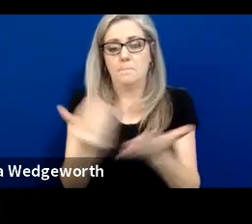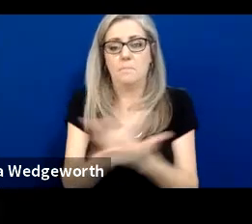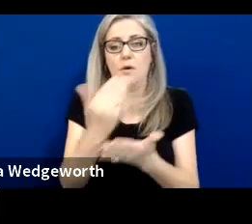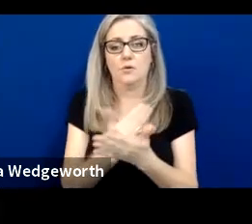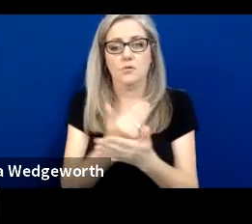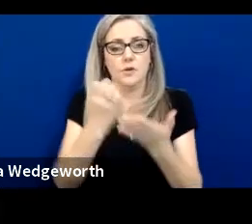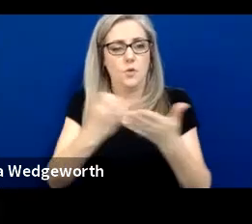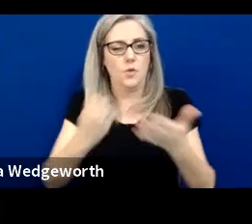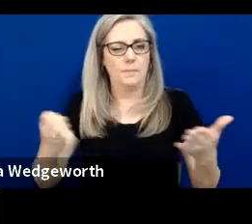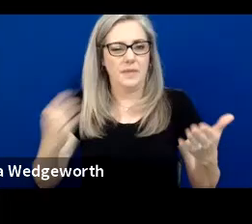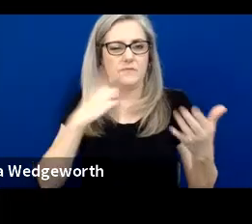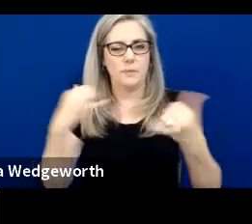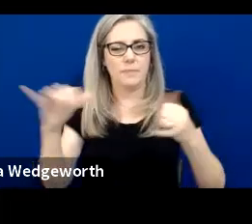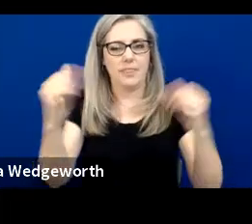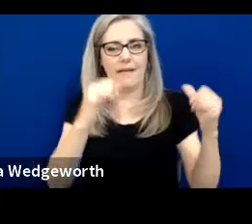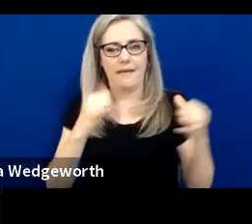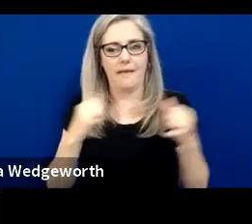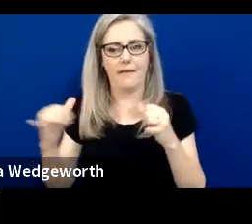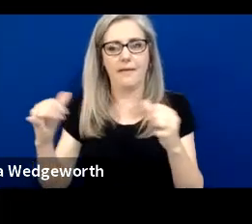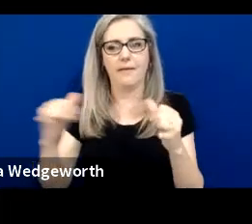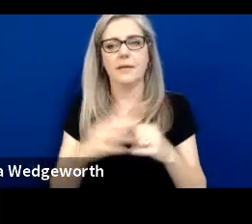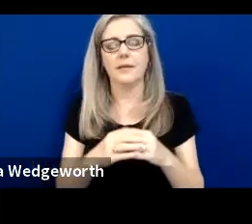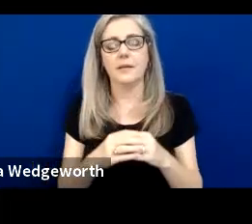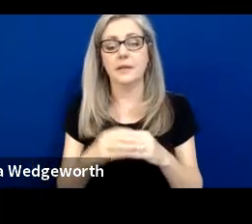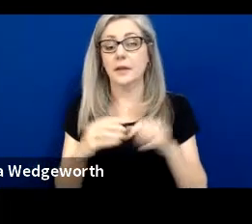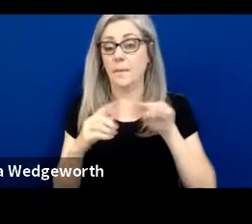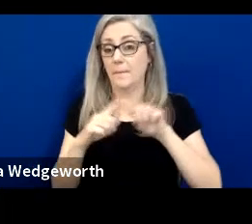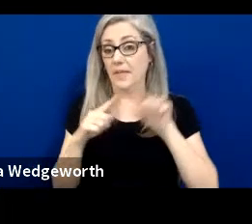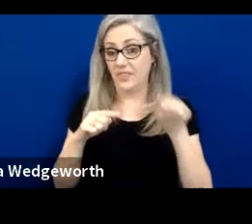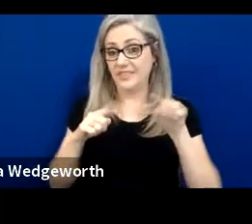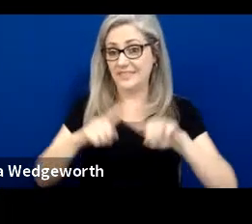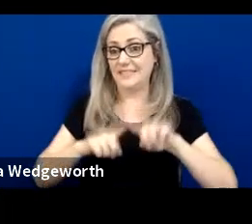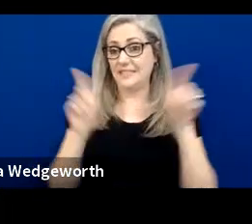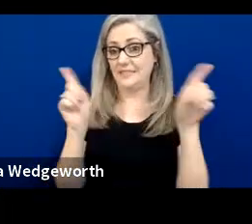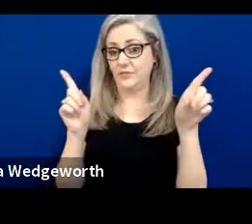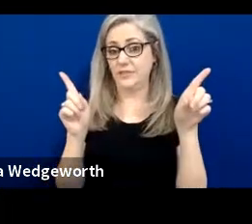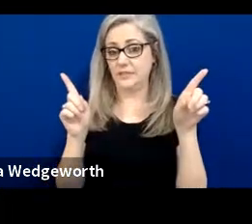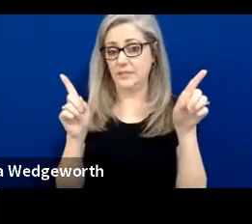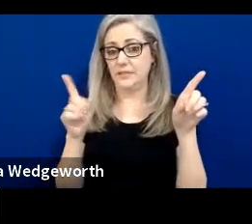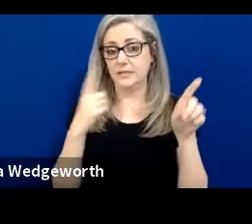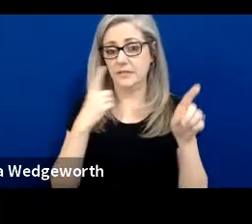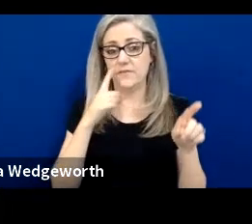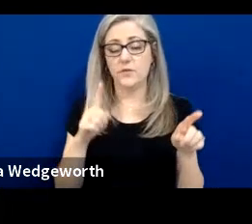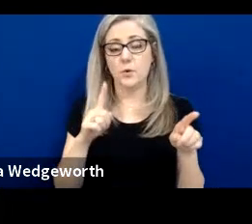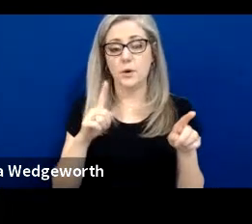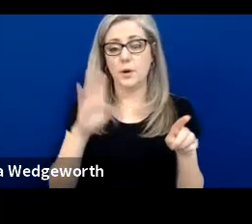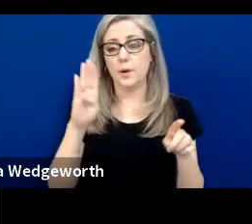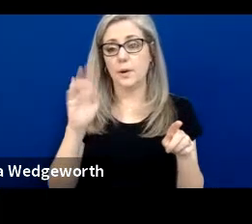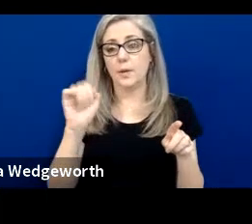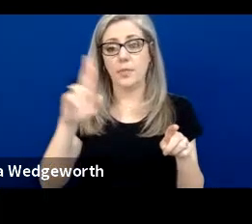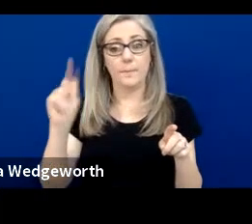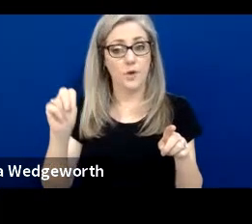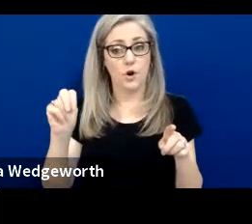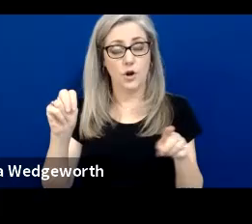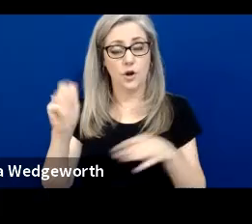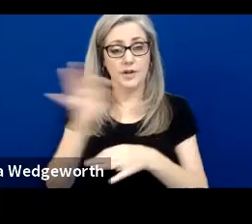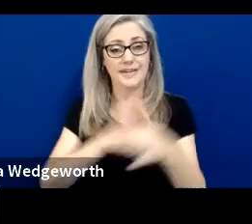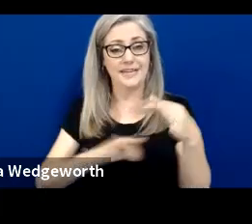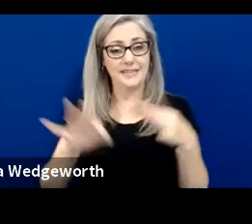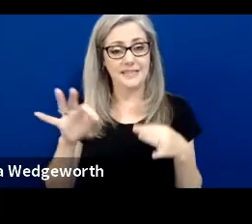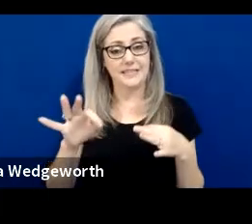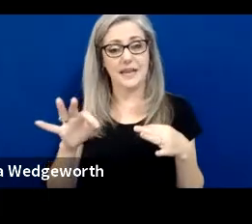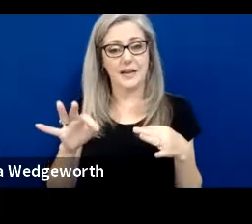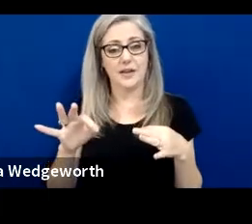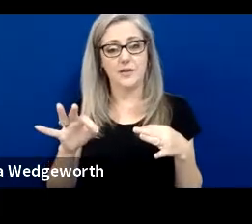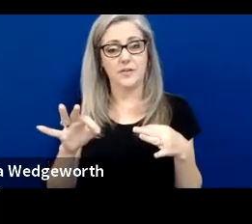similar. But the difference on this one is for the refurbished barn, rather than having a more organic